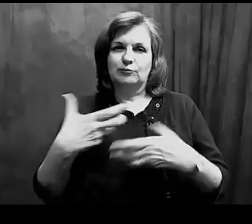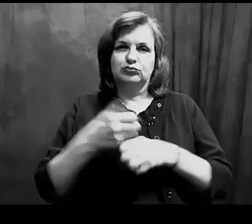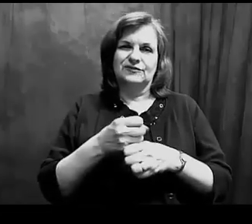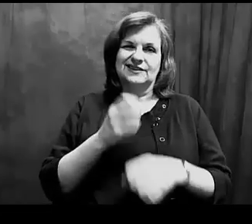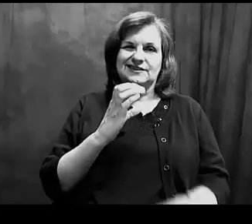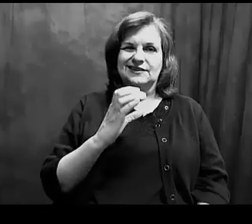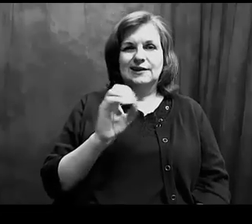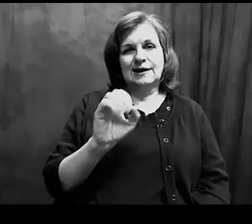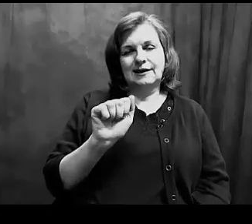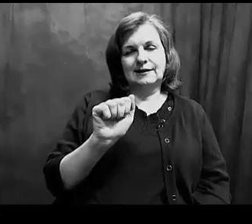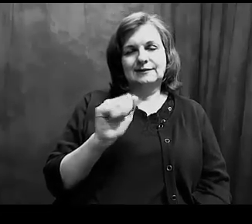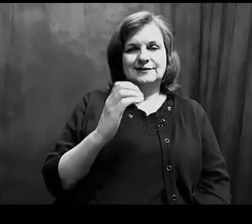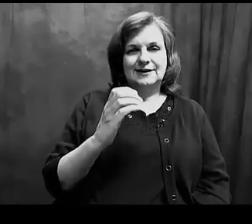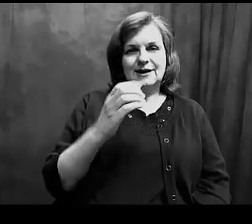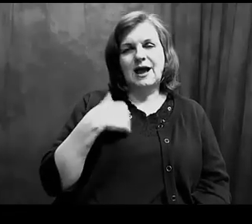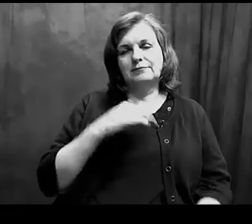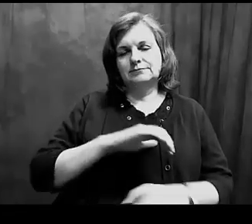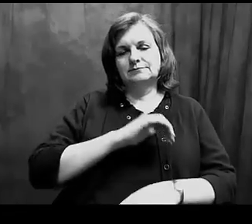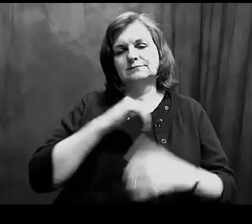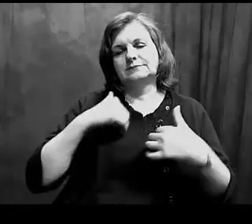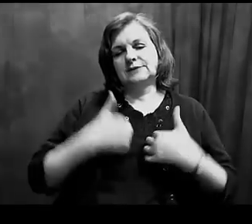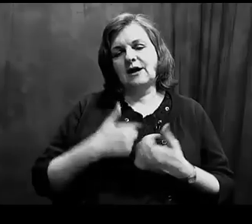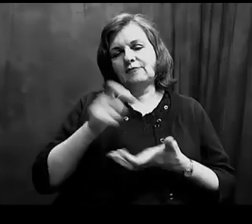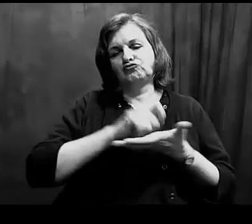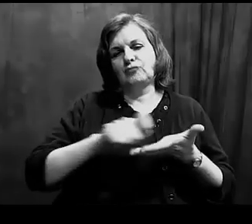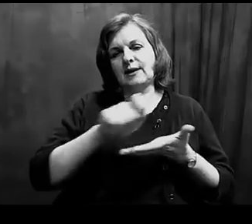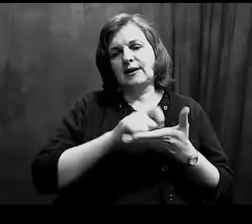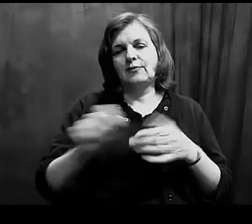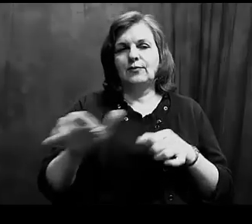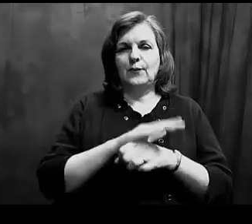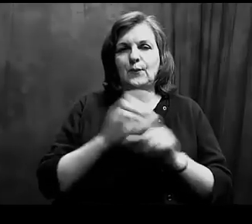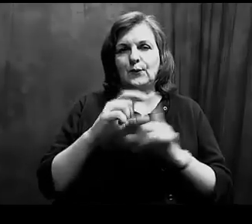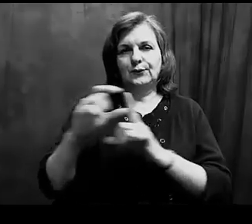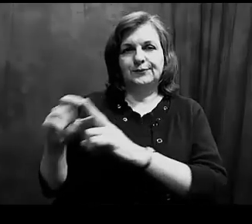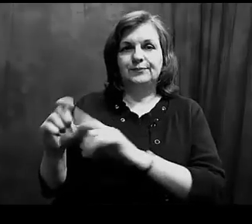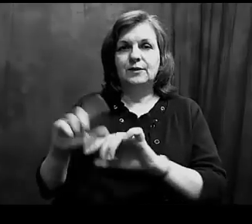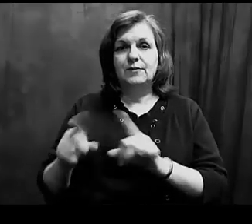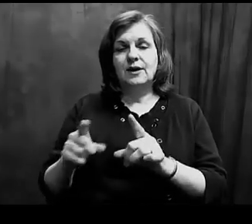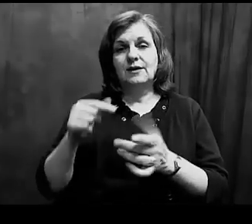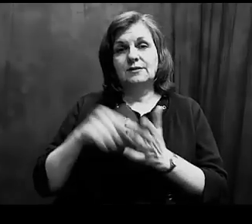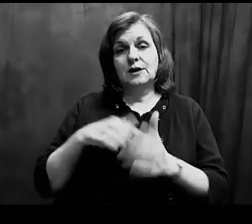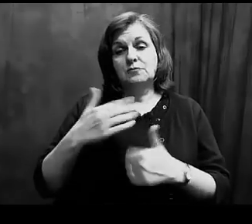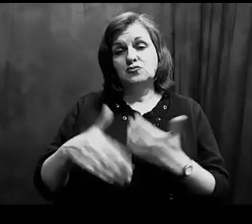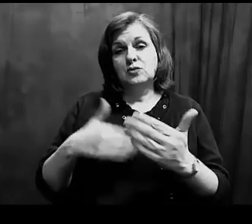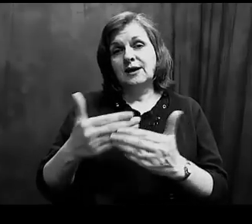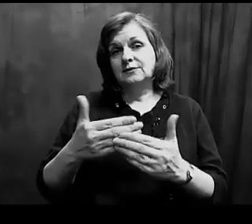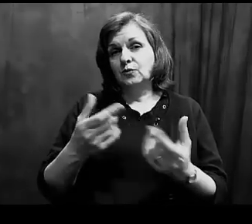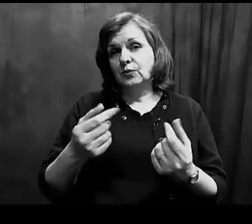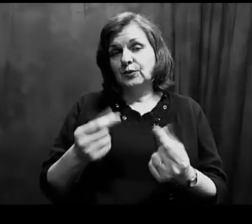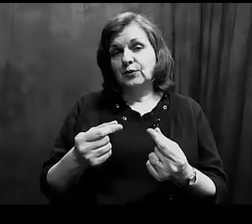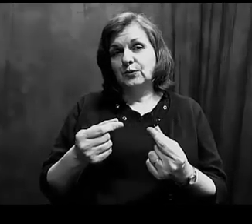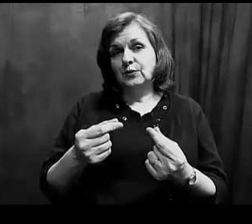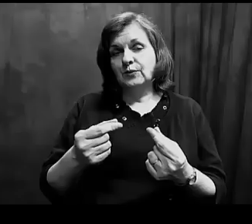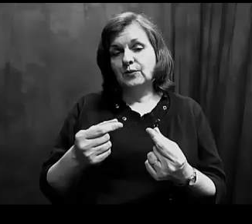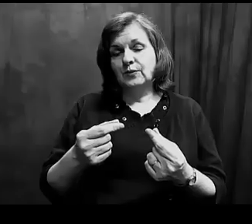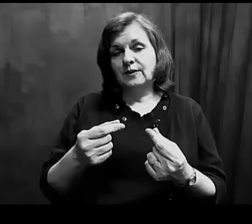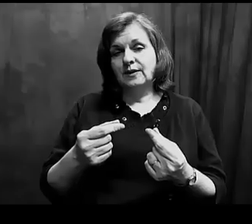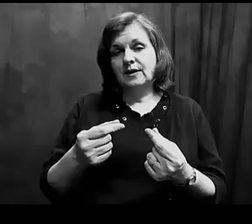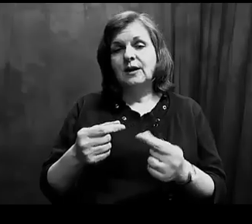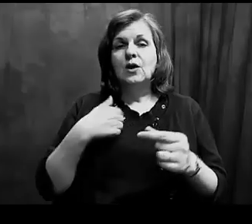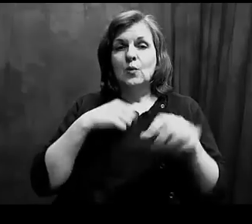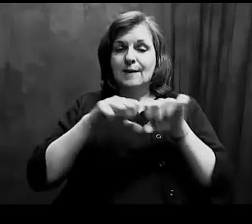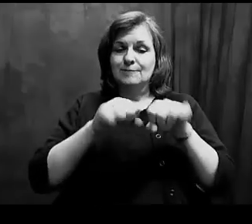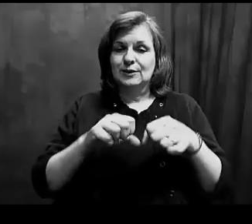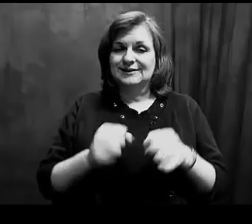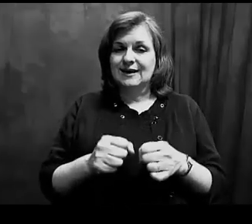it as CAC because I get tired of writing out citric acid cycle. But in this process, we're going to break down